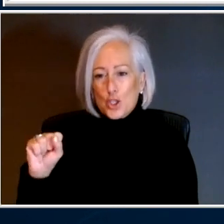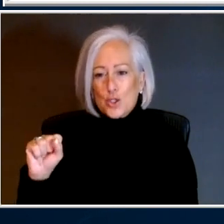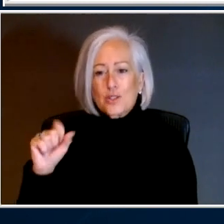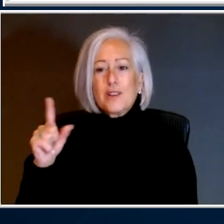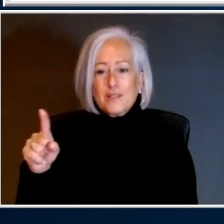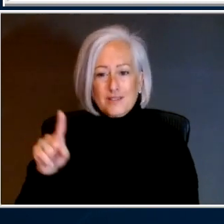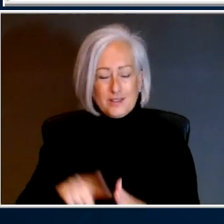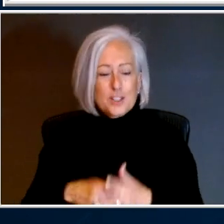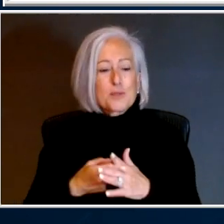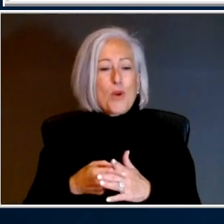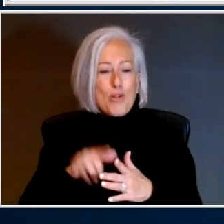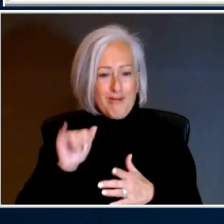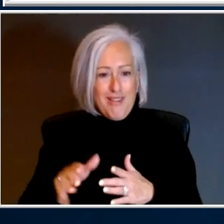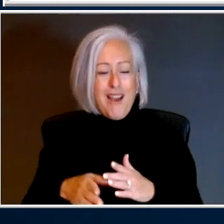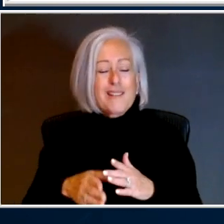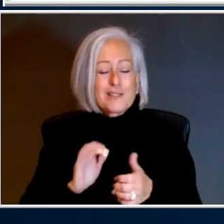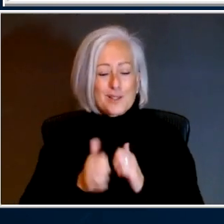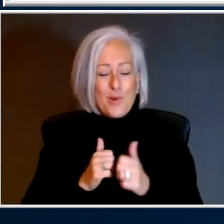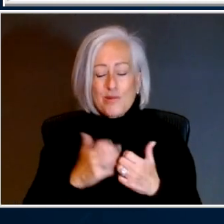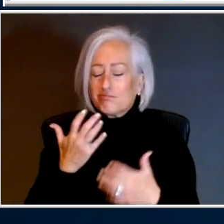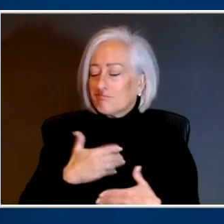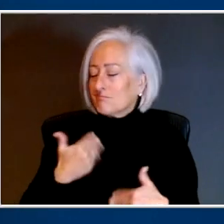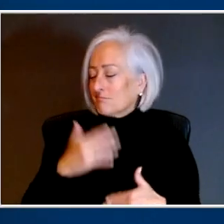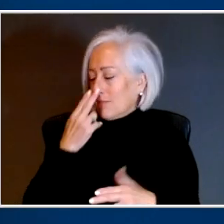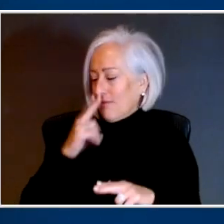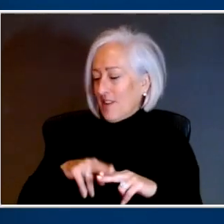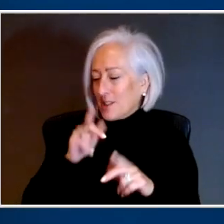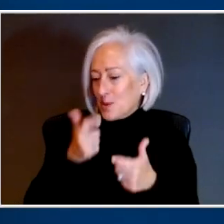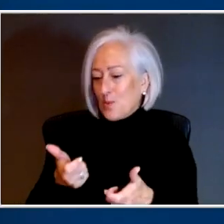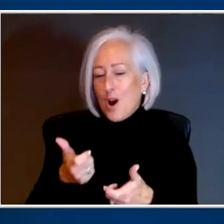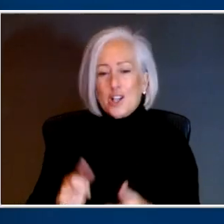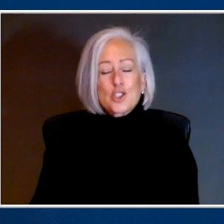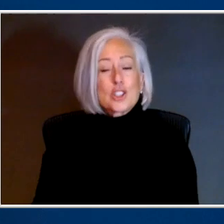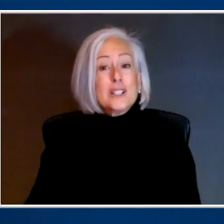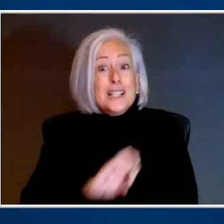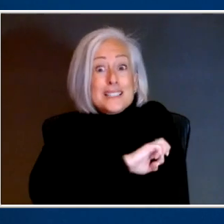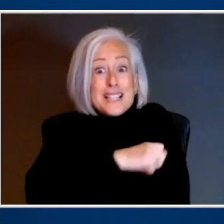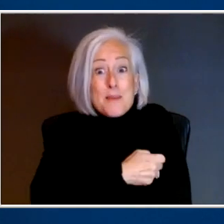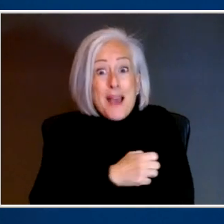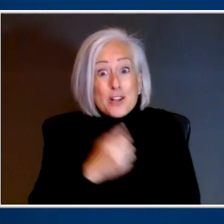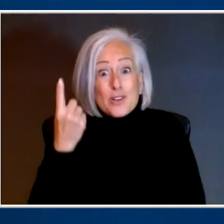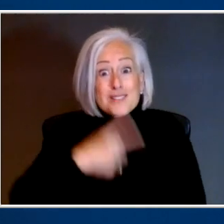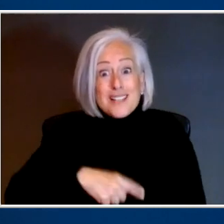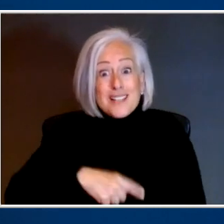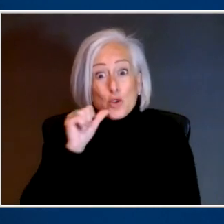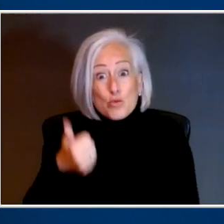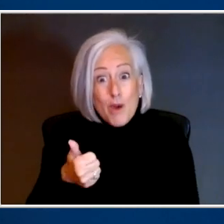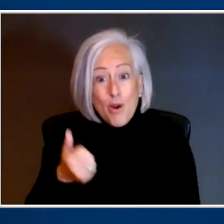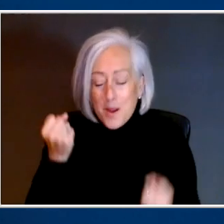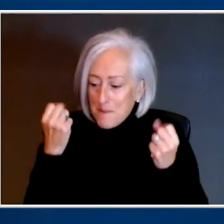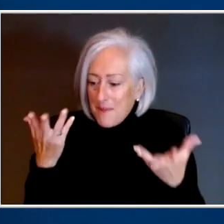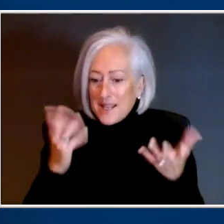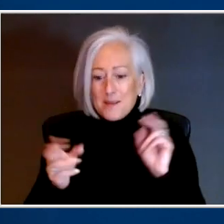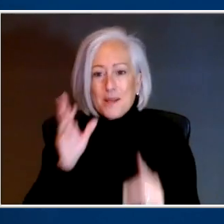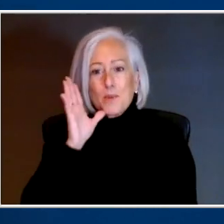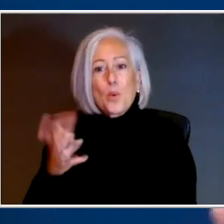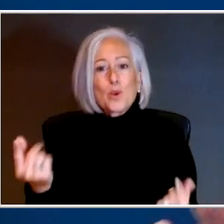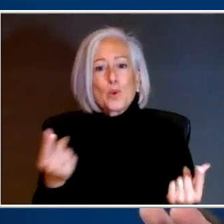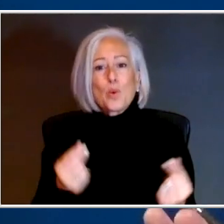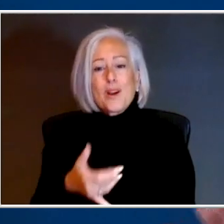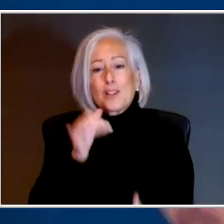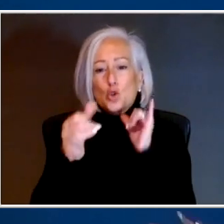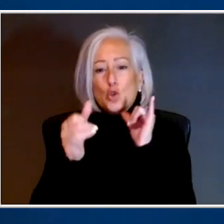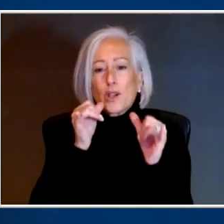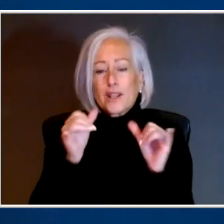for sure. So. Fun to watch. Yeah. They're amazing athletes. Well, with St. Patrick's Day tomorrow, we know a lot of folks will be drinking. No judgment from